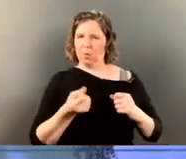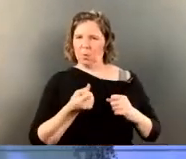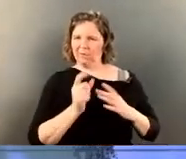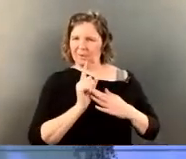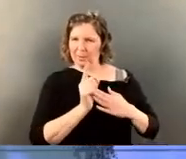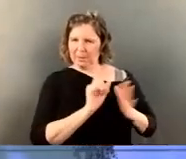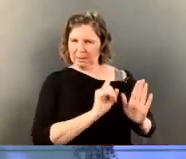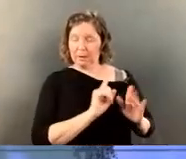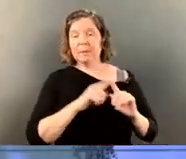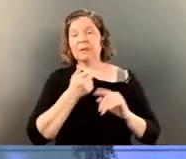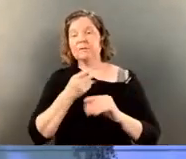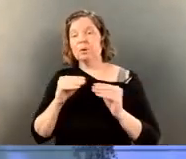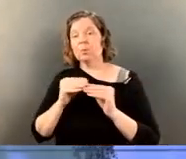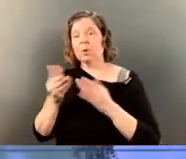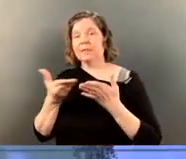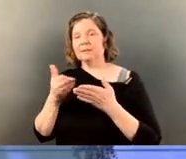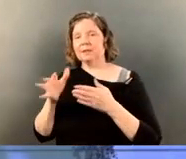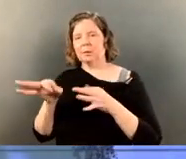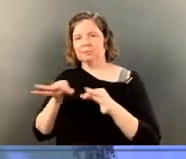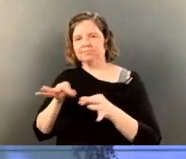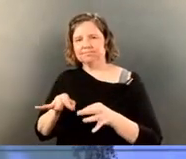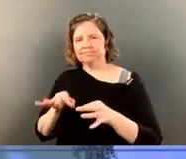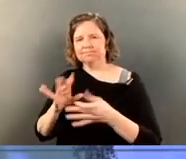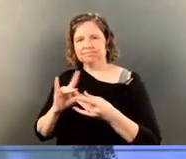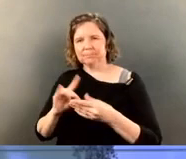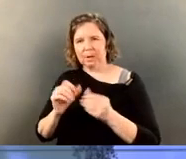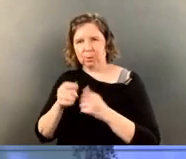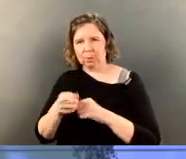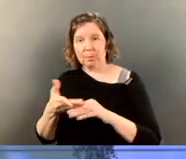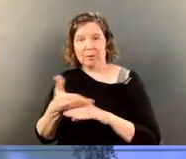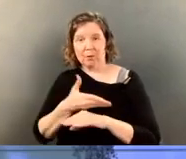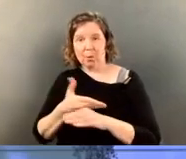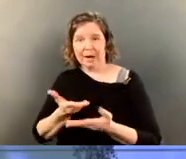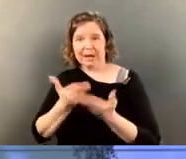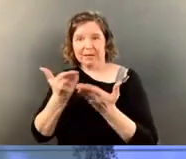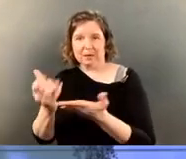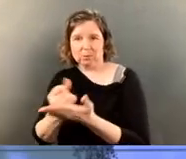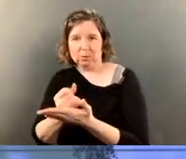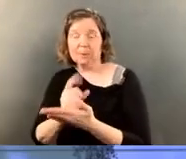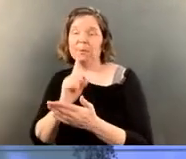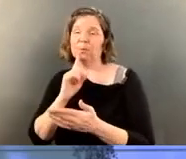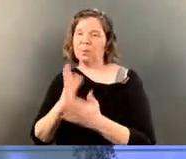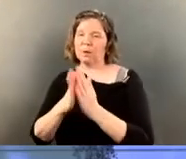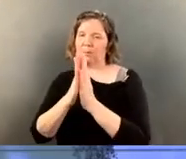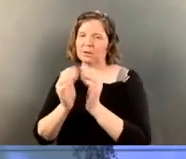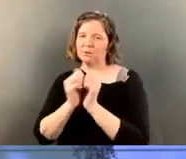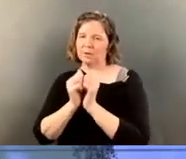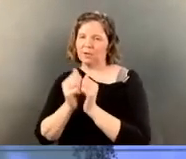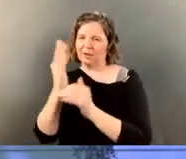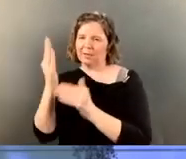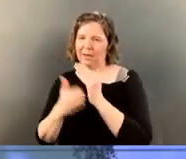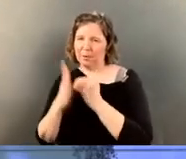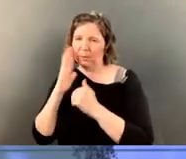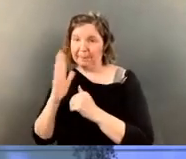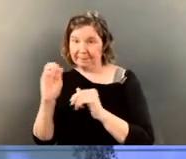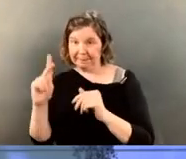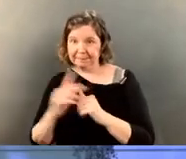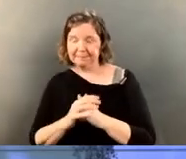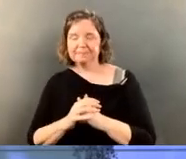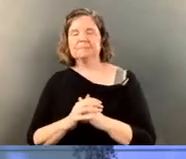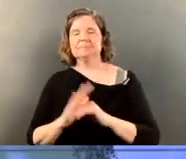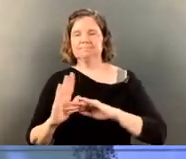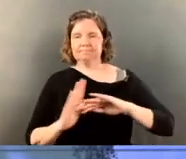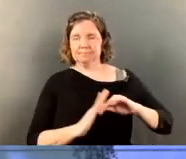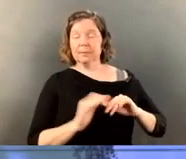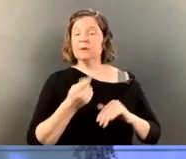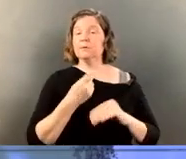now, but there's a few more things that I want to say to you before I give you that chance, but we are going to pray together. Okay, a couple more